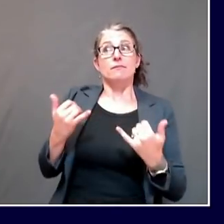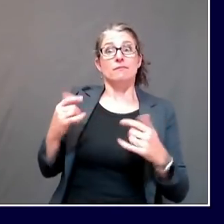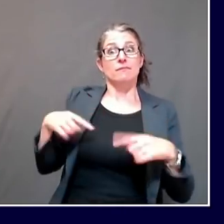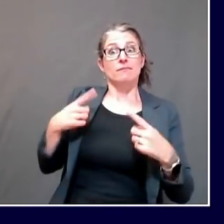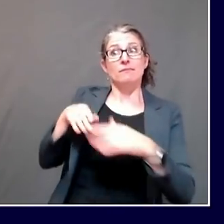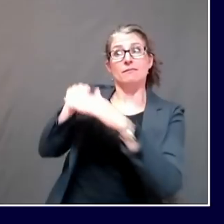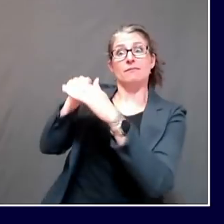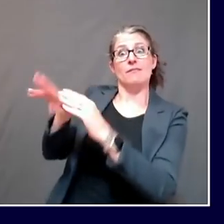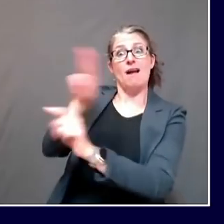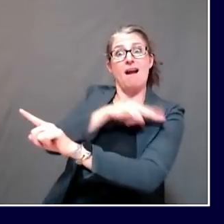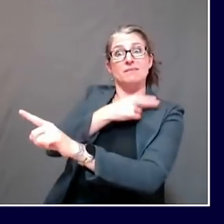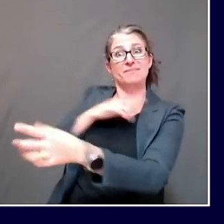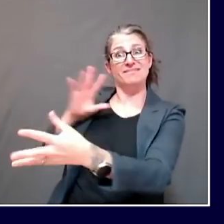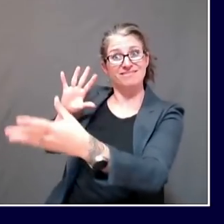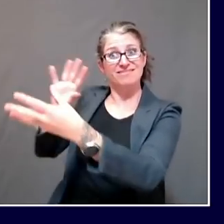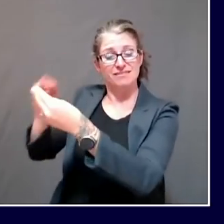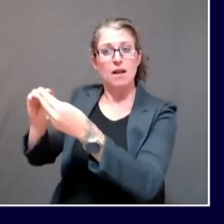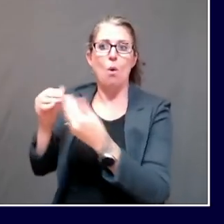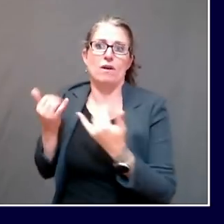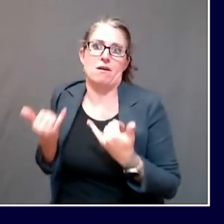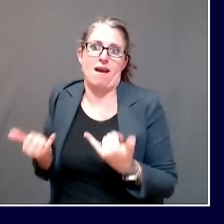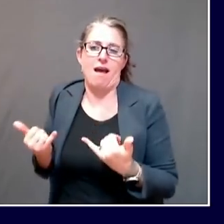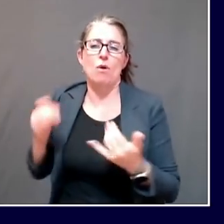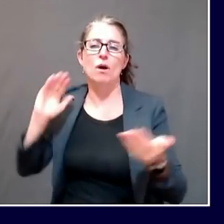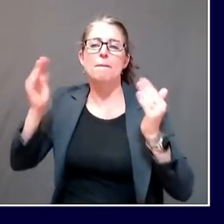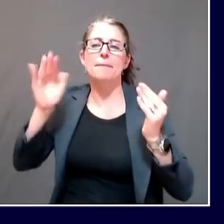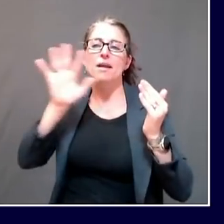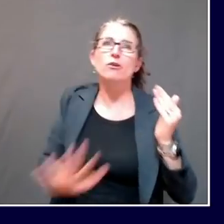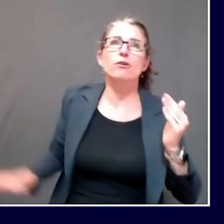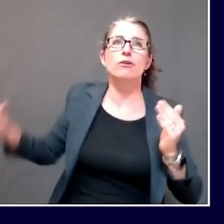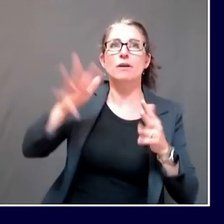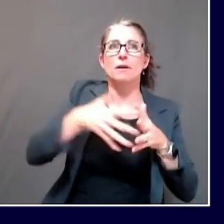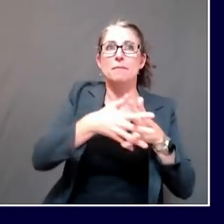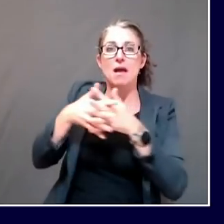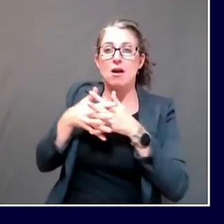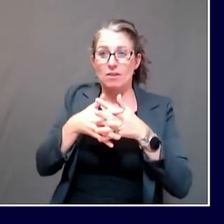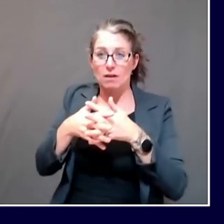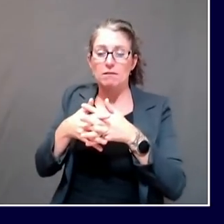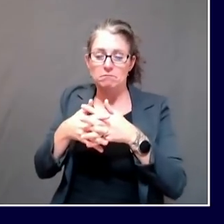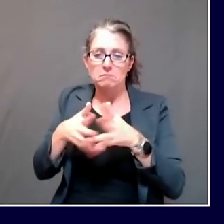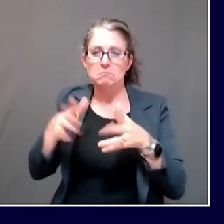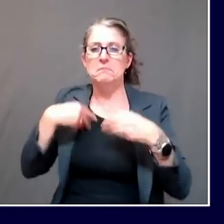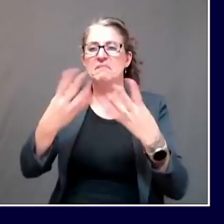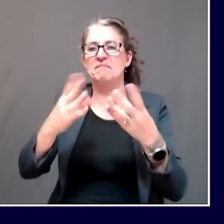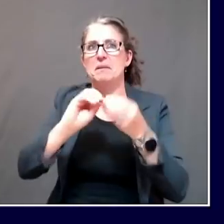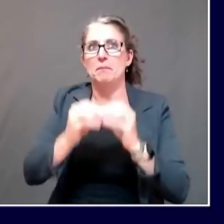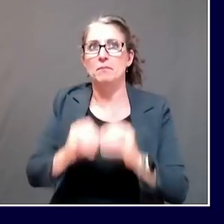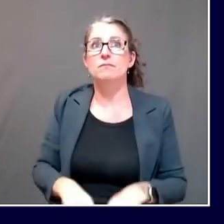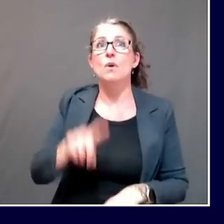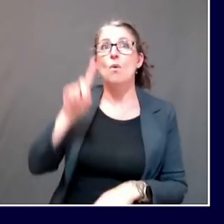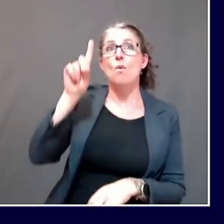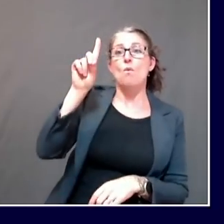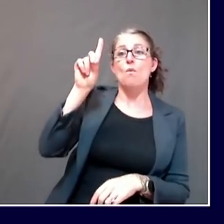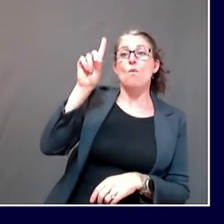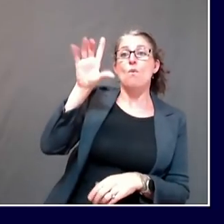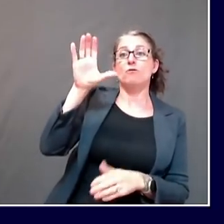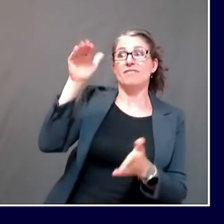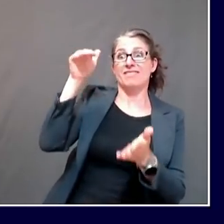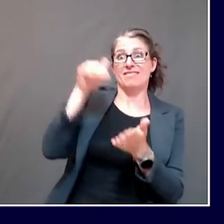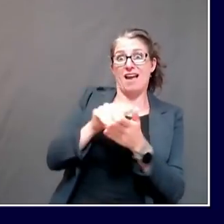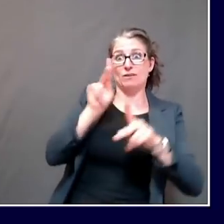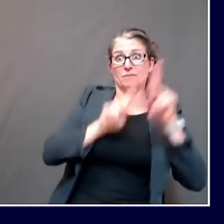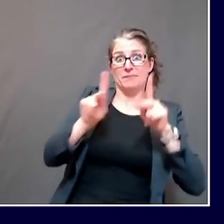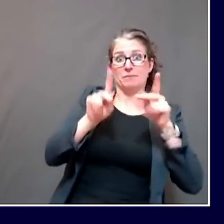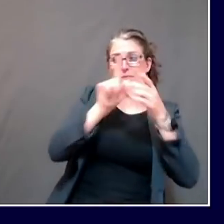at present is just under 1 per every 100,000. The national average of hospitalization rates